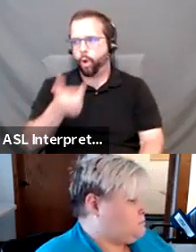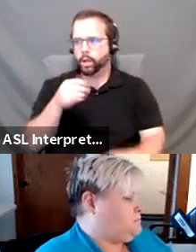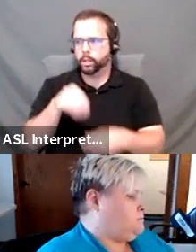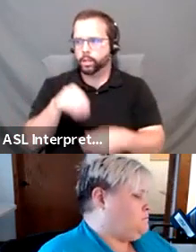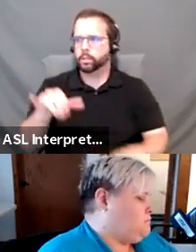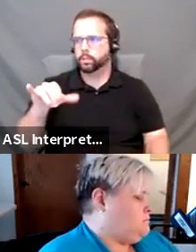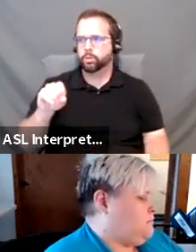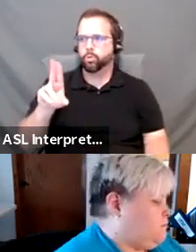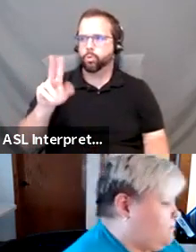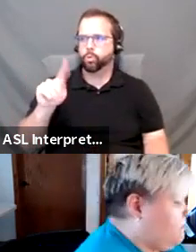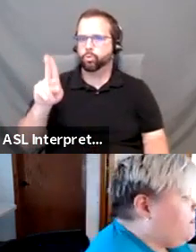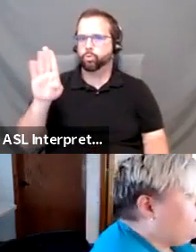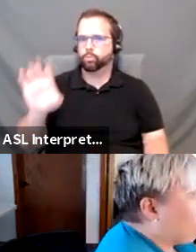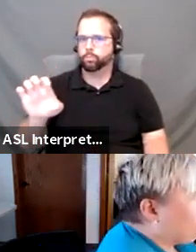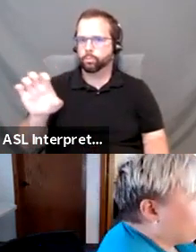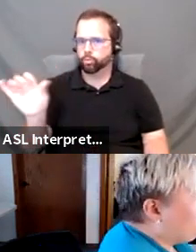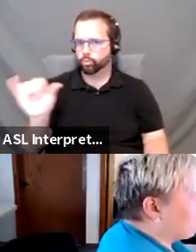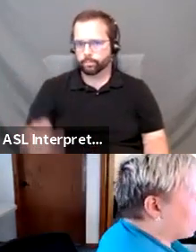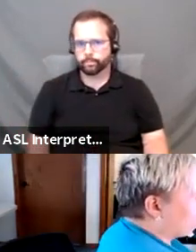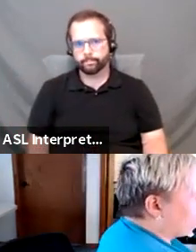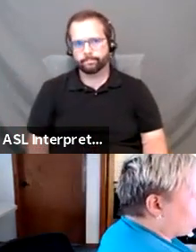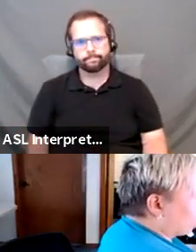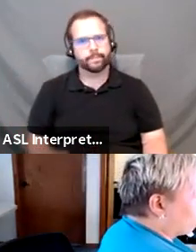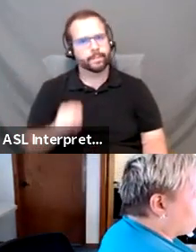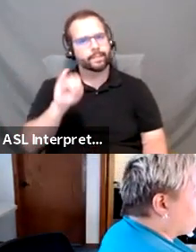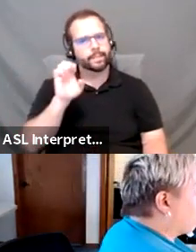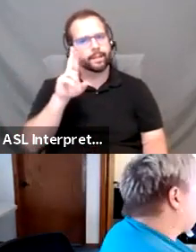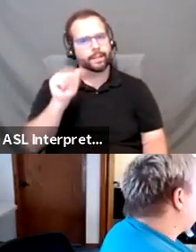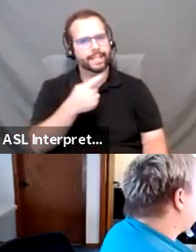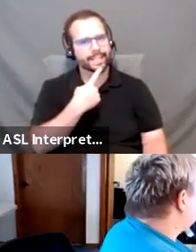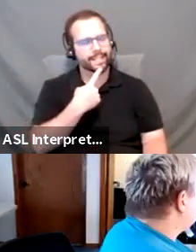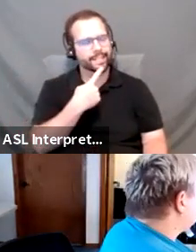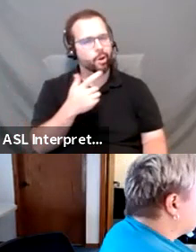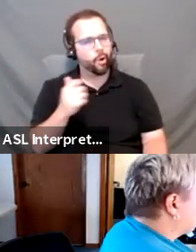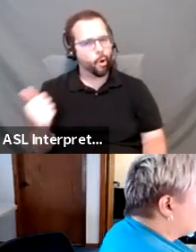See, with our brains combined, we can solve the world's issues.